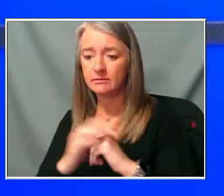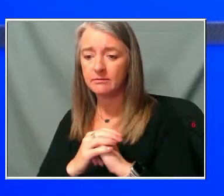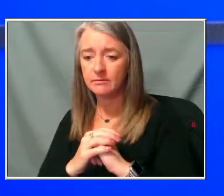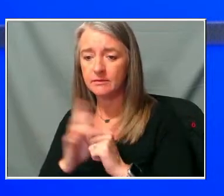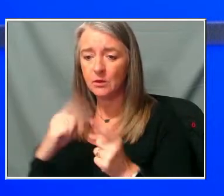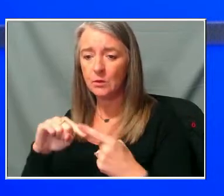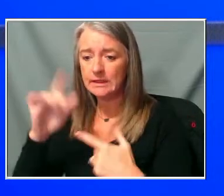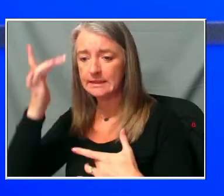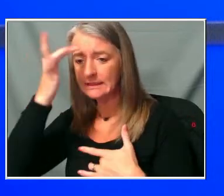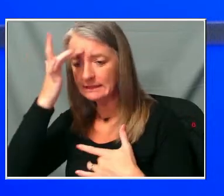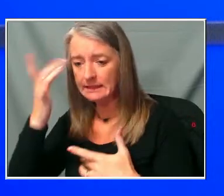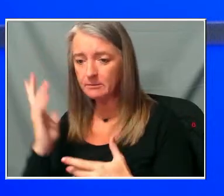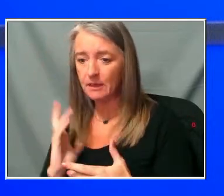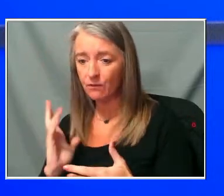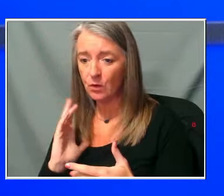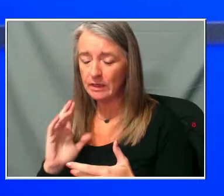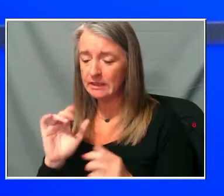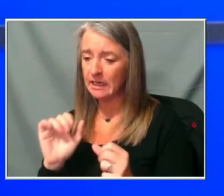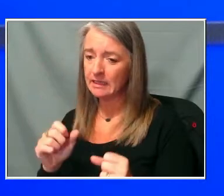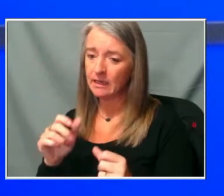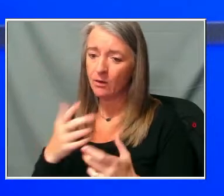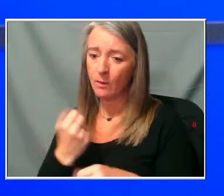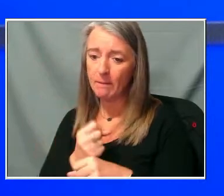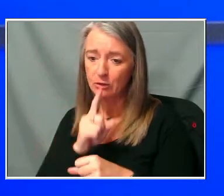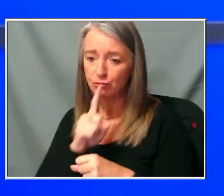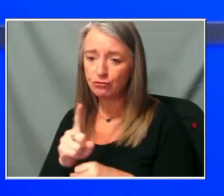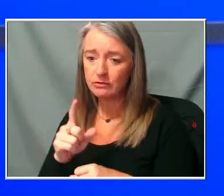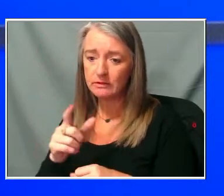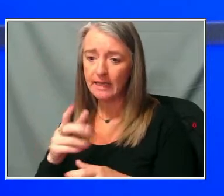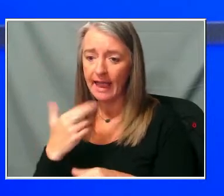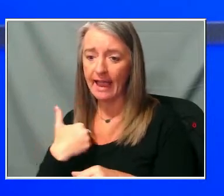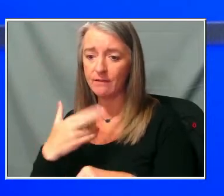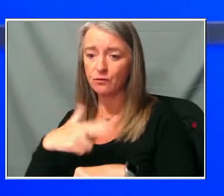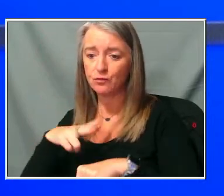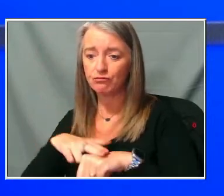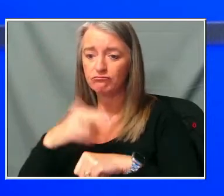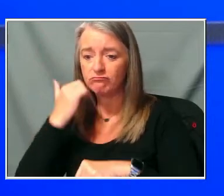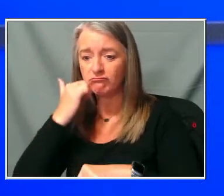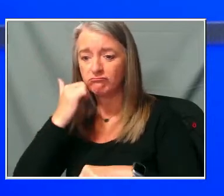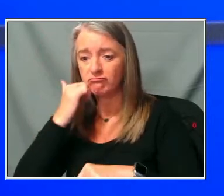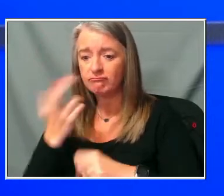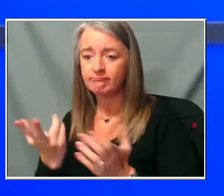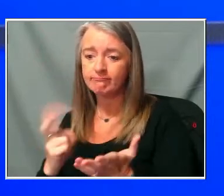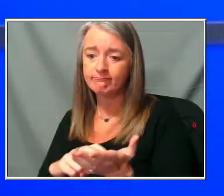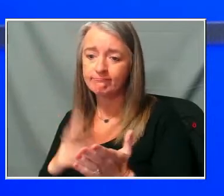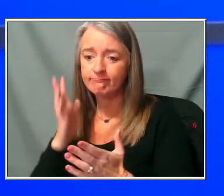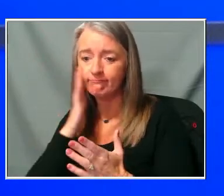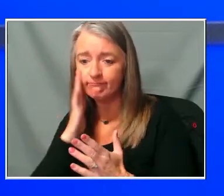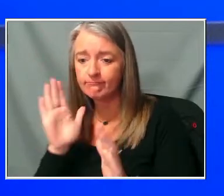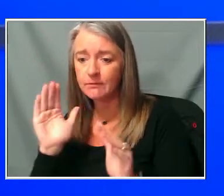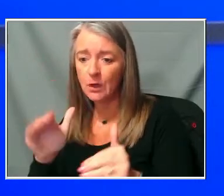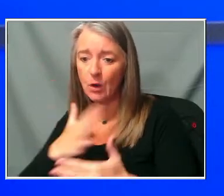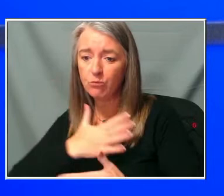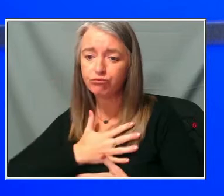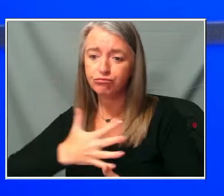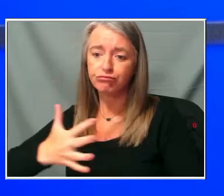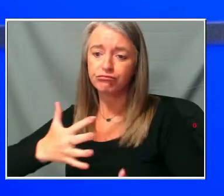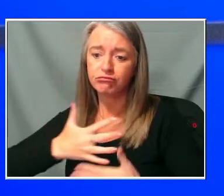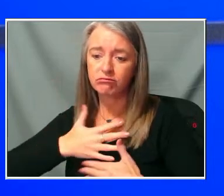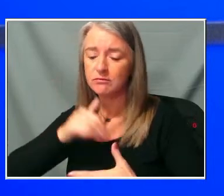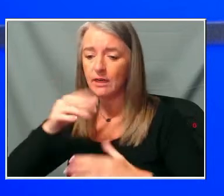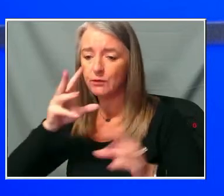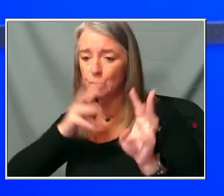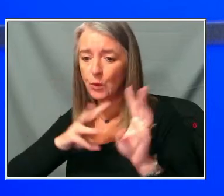sick was, gosh, can I just make myself just have normal days where I can just get up out of bed, go and breathe in fresh air, and not have to worry about